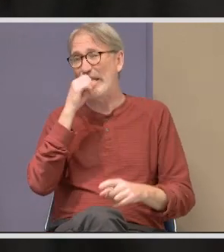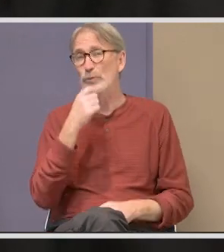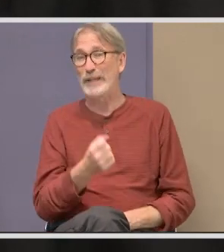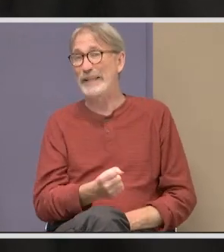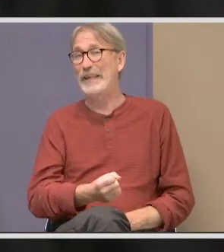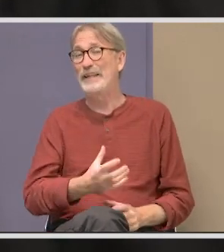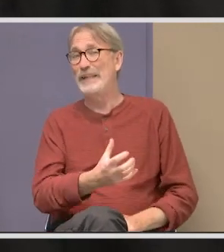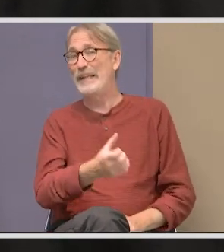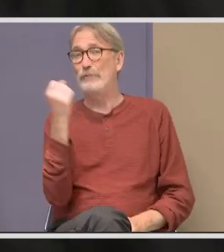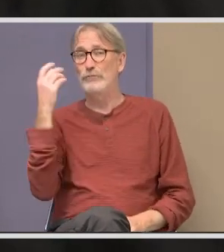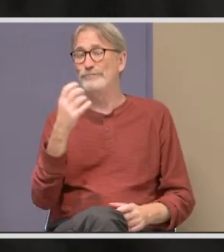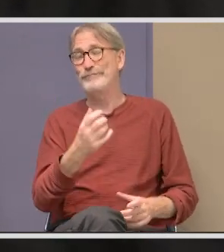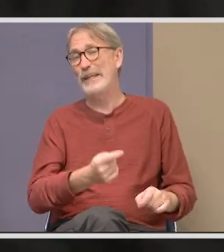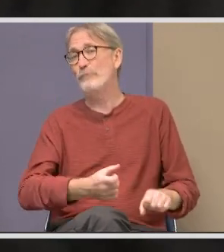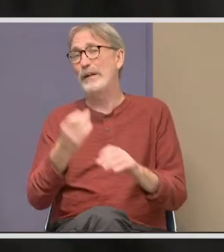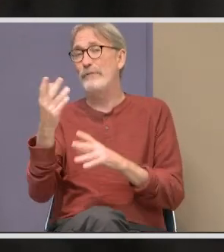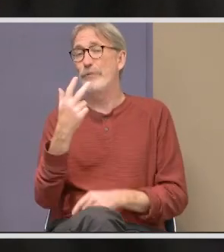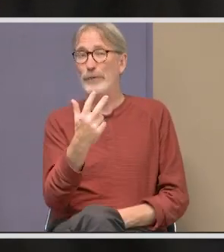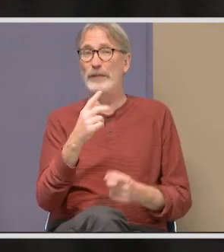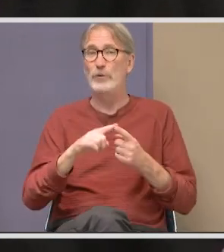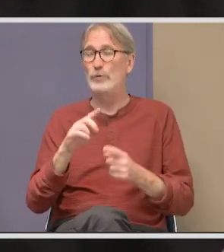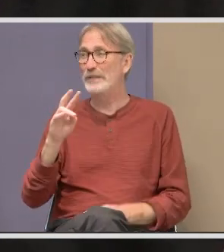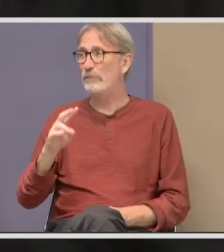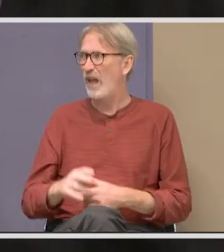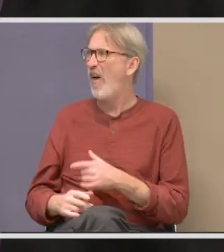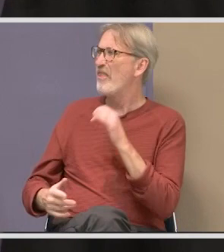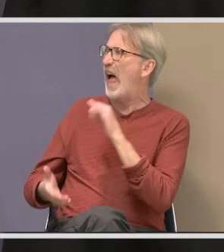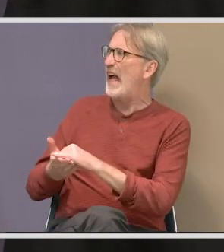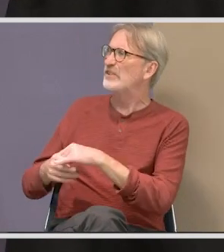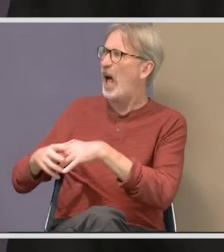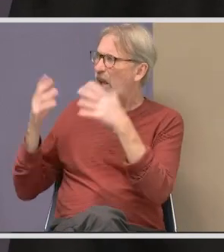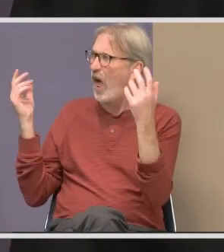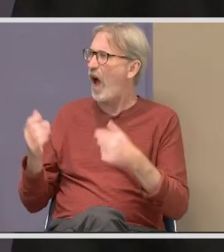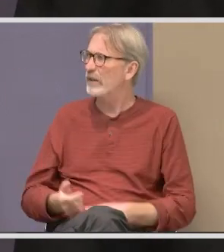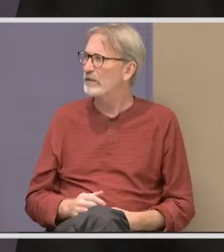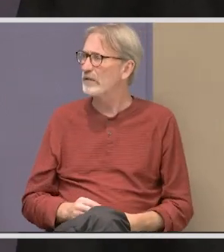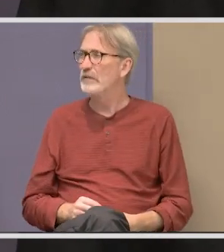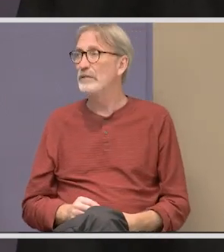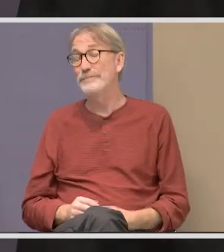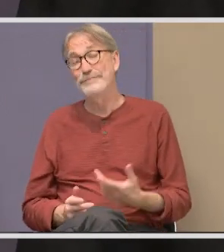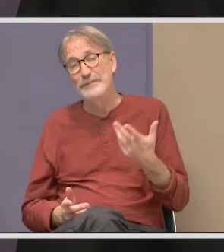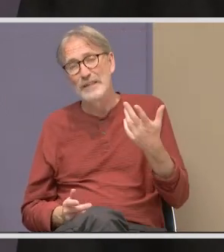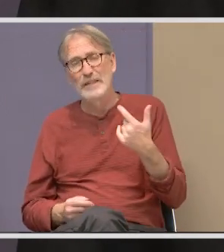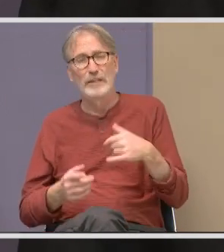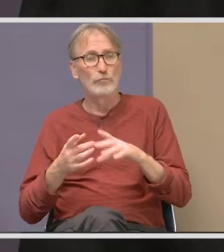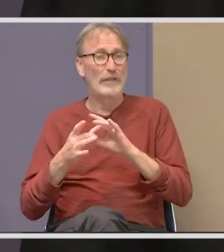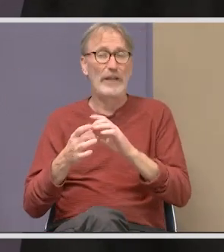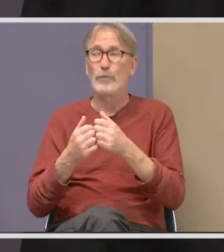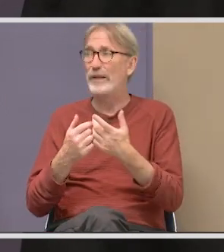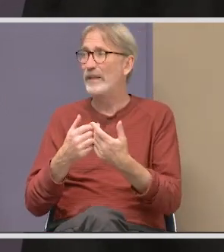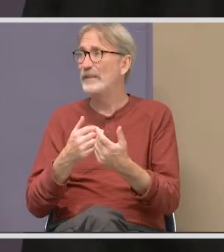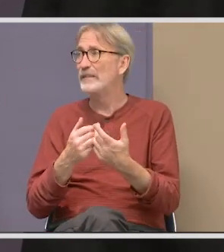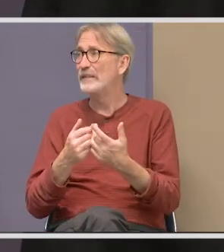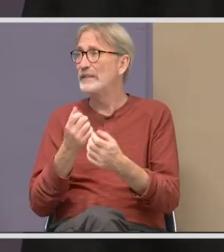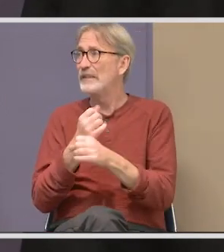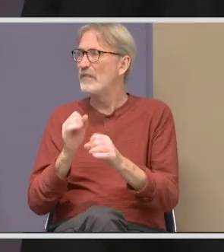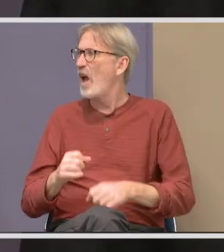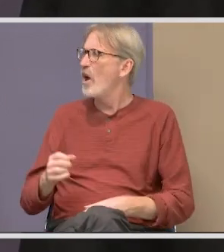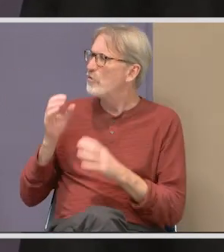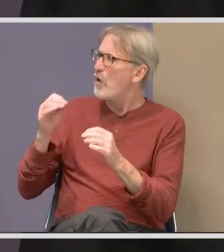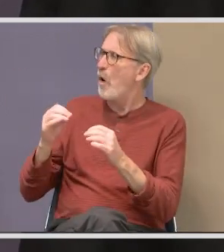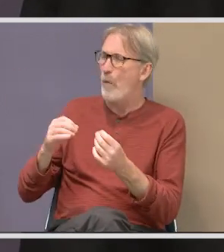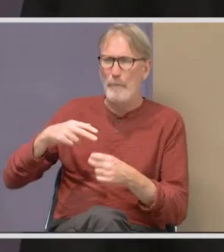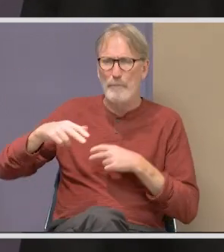That's a lot. It can be a lot. It's a trade-off we have to make when it comes to safety. And I have to balance so many. No